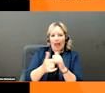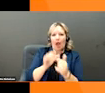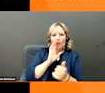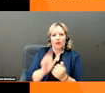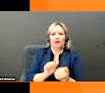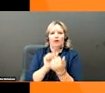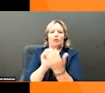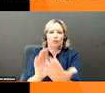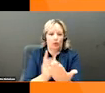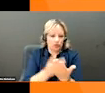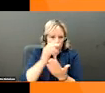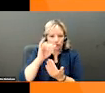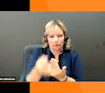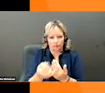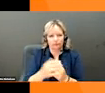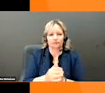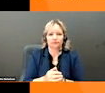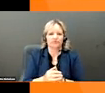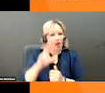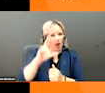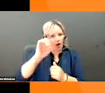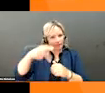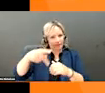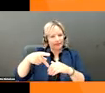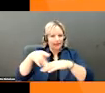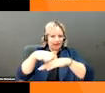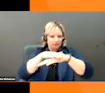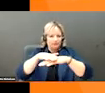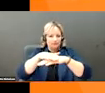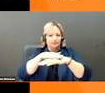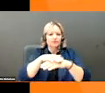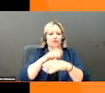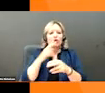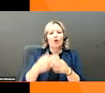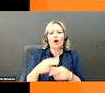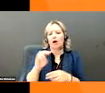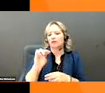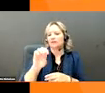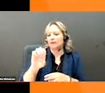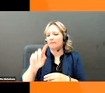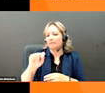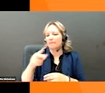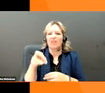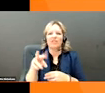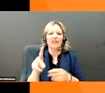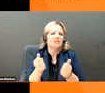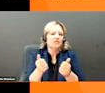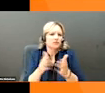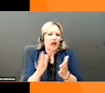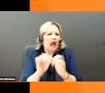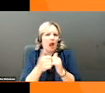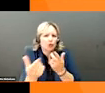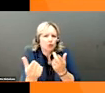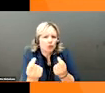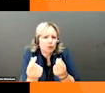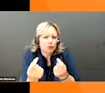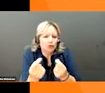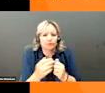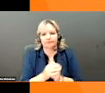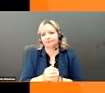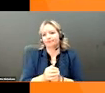of the steps. For an RFP, that's a methodology, they usually call it. So how are you going to do this work? Well, you're going to maybe